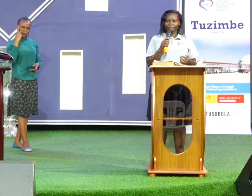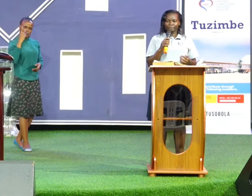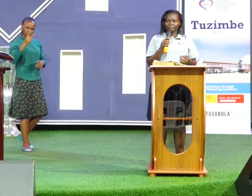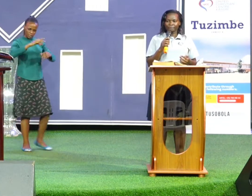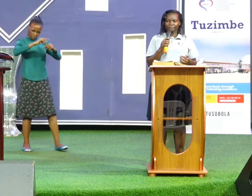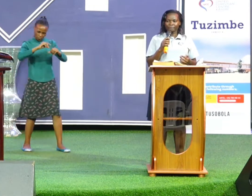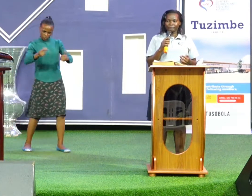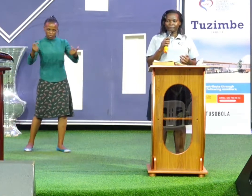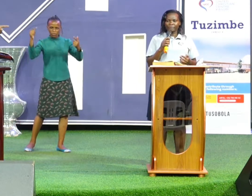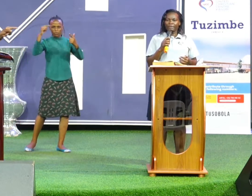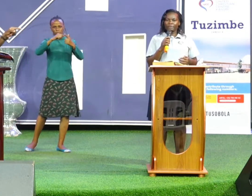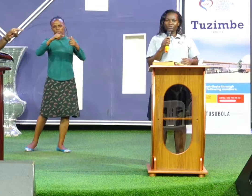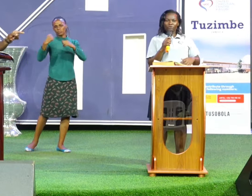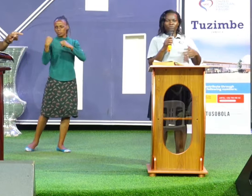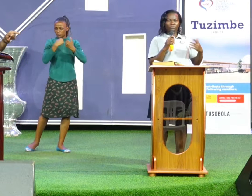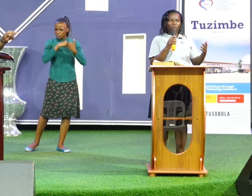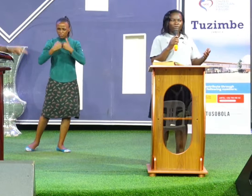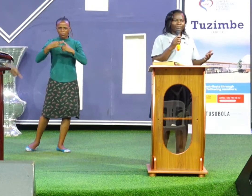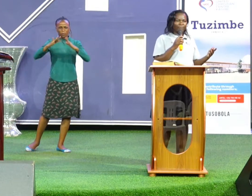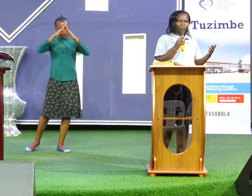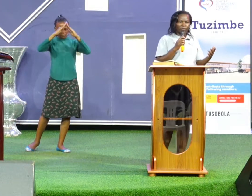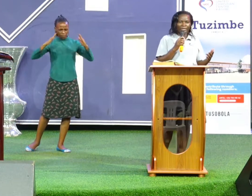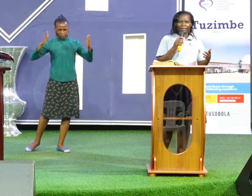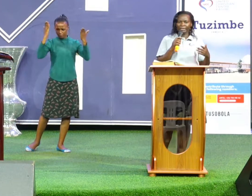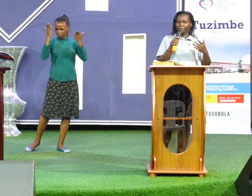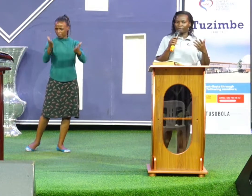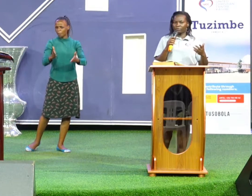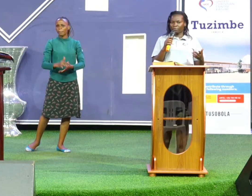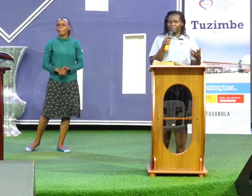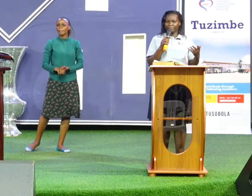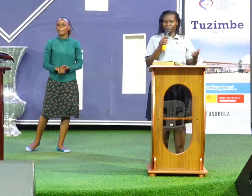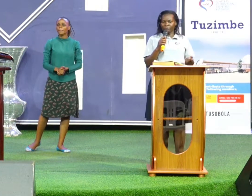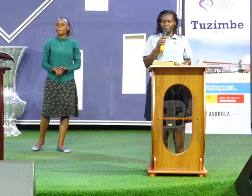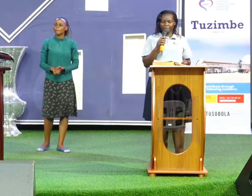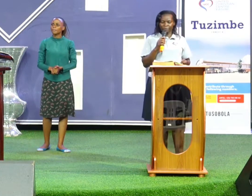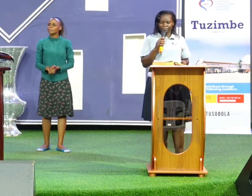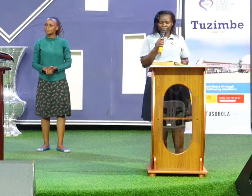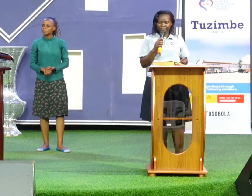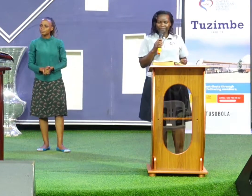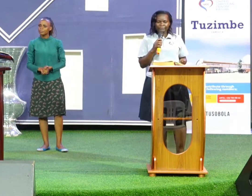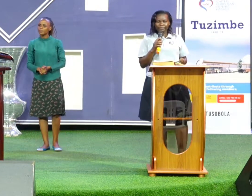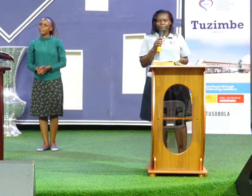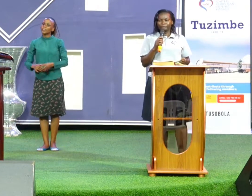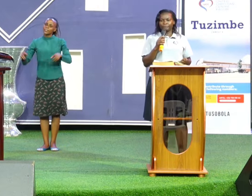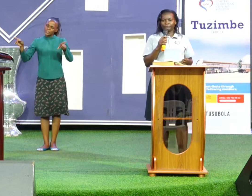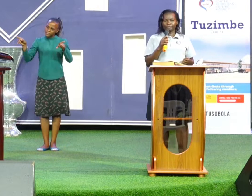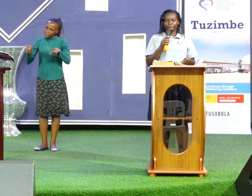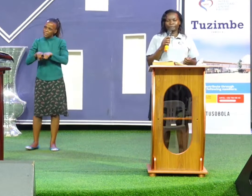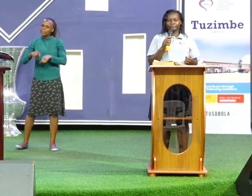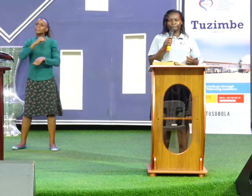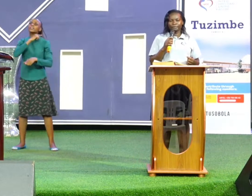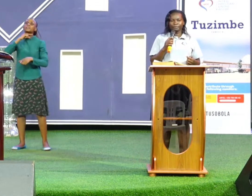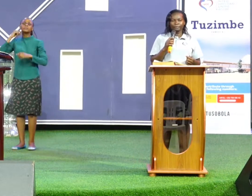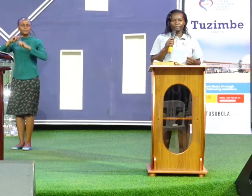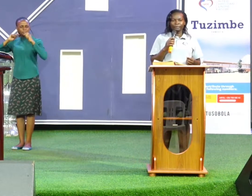the challenges of this house. Tino nsobole okulaba eby'okuddamu eri eby'okusoomooza eby'ennyumba eno. That as the pastor team we should be